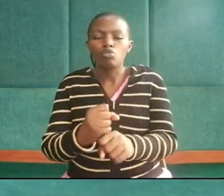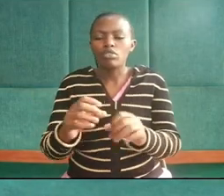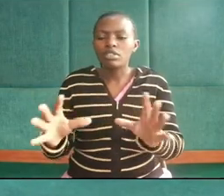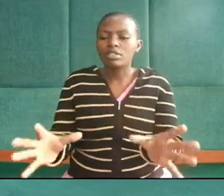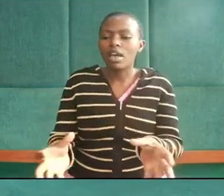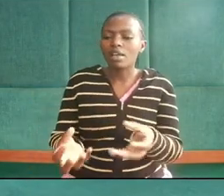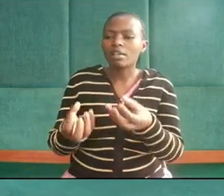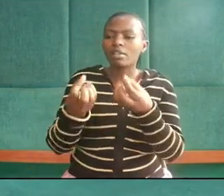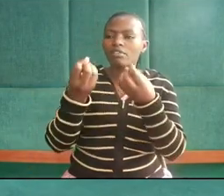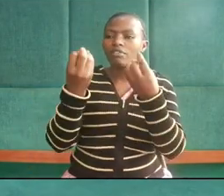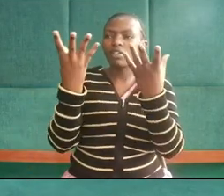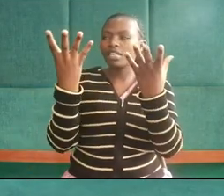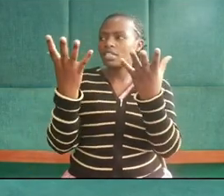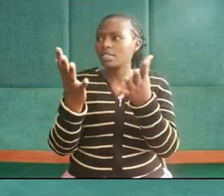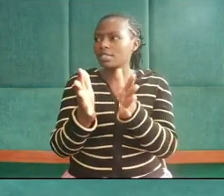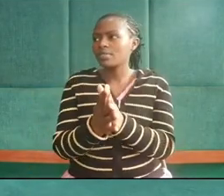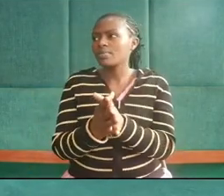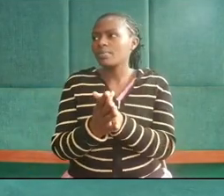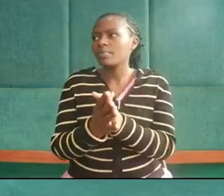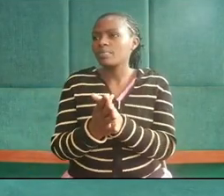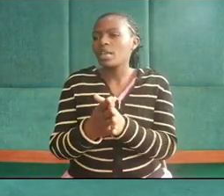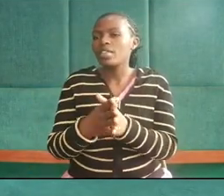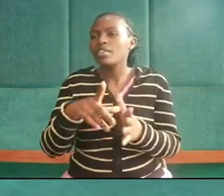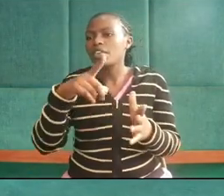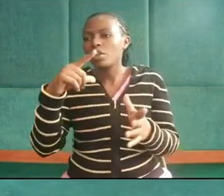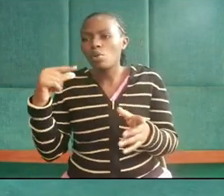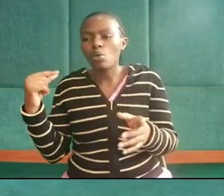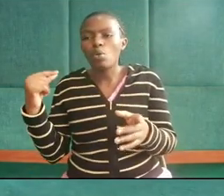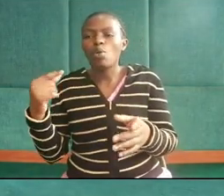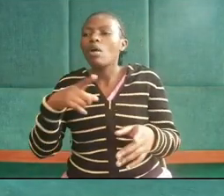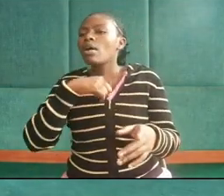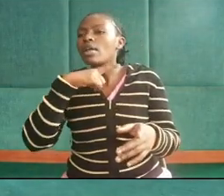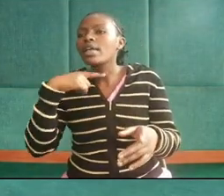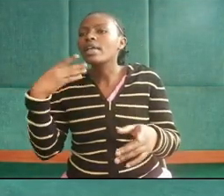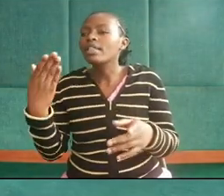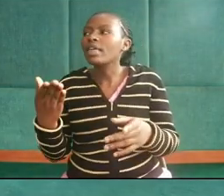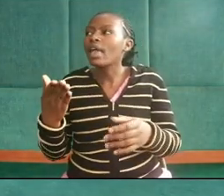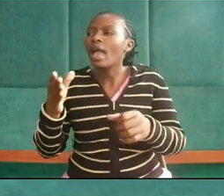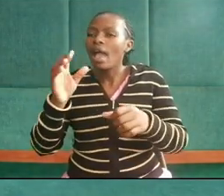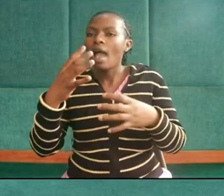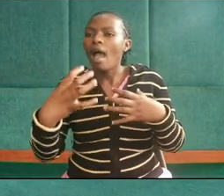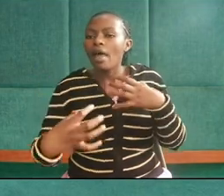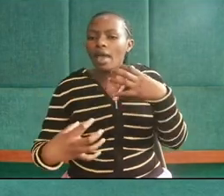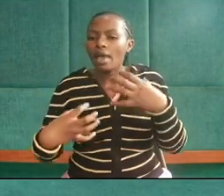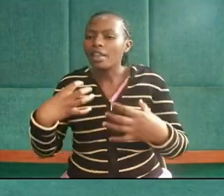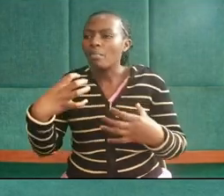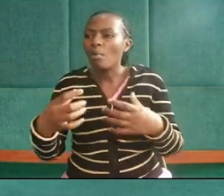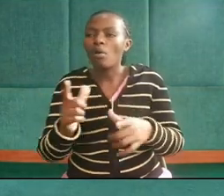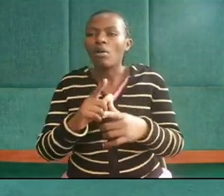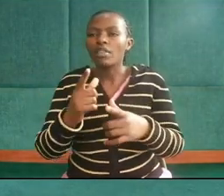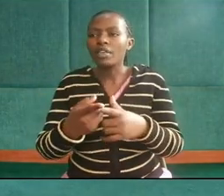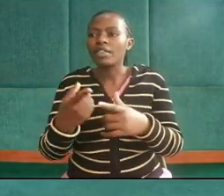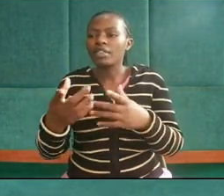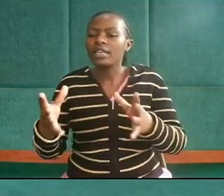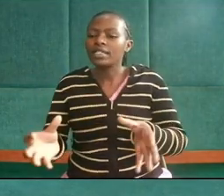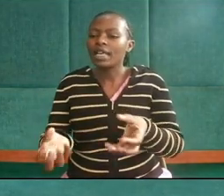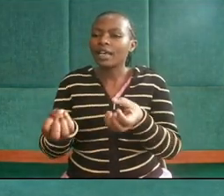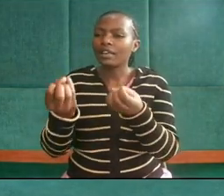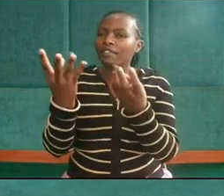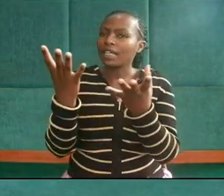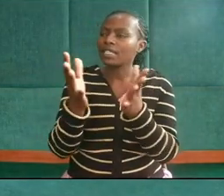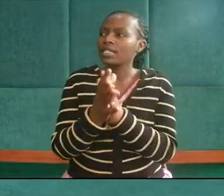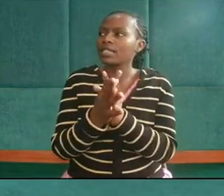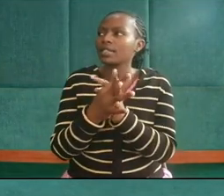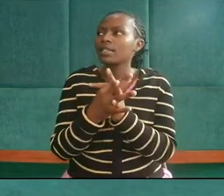sacrifice. So they used to go either kill an animal, a bull or a lamb, and they sacrifice it. So